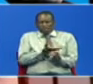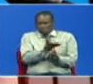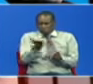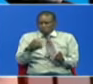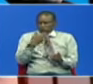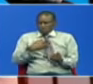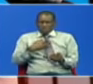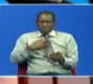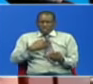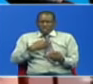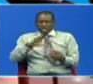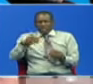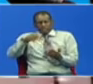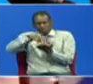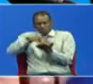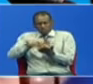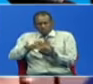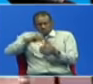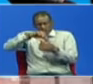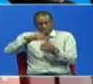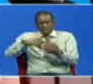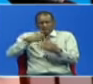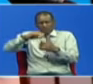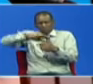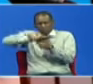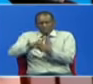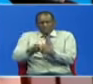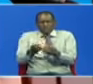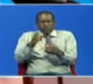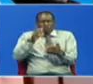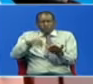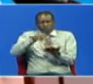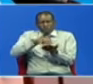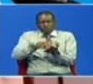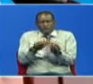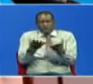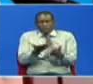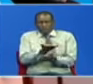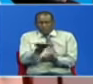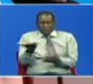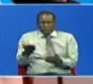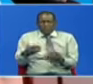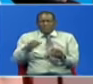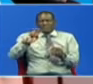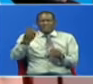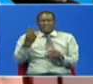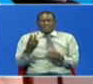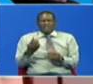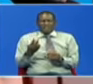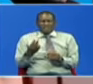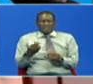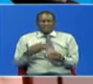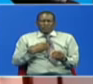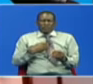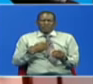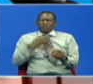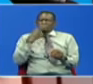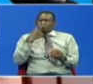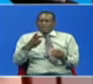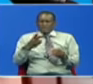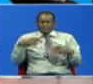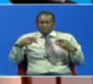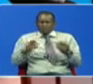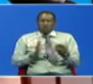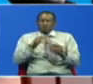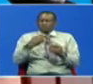had the underlying conditions, what were the conditions and how many were they? And then number two, We've recorded 200 cases, over 200